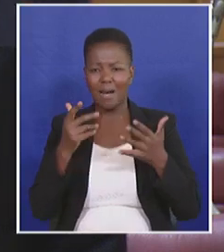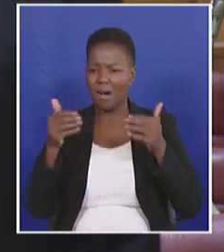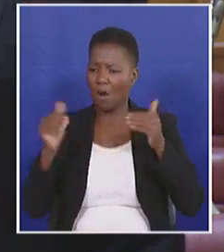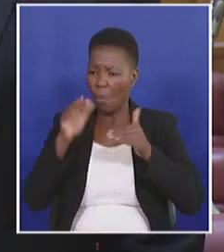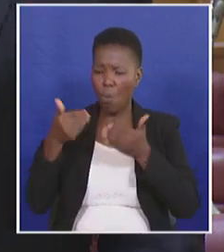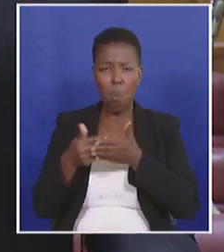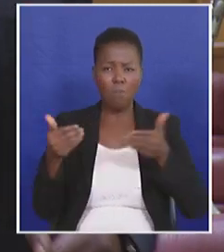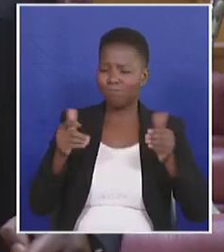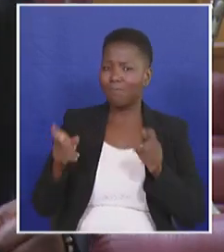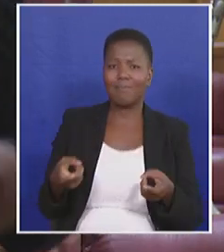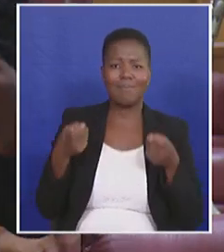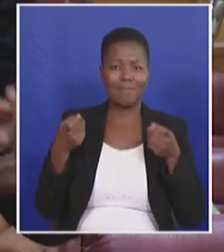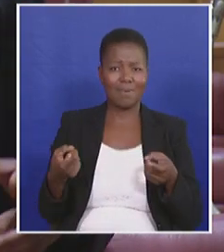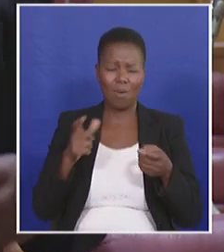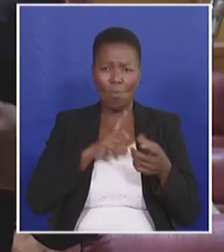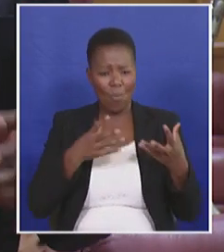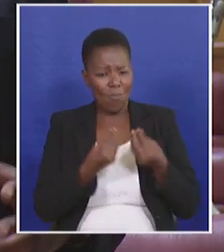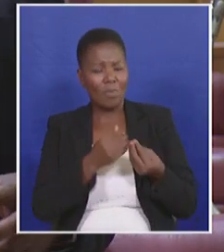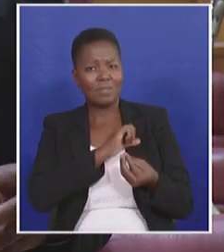Now, and therefore,